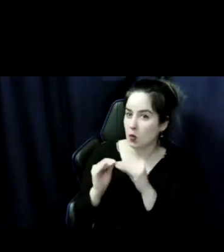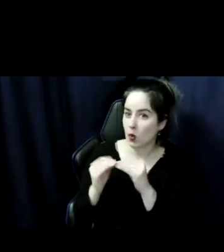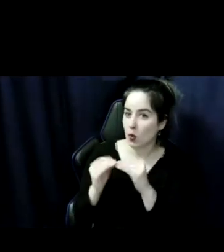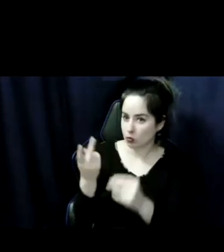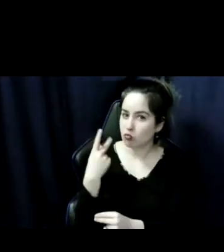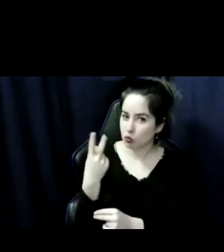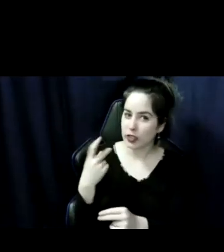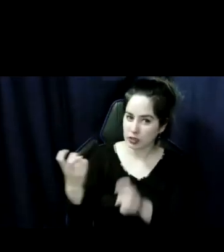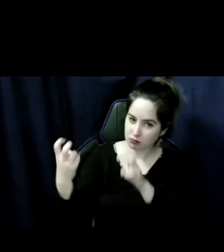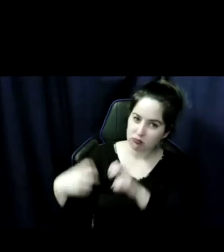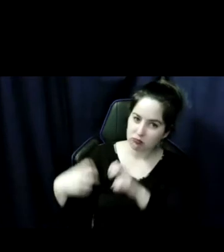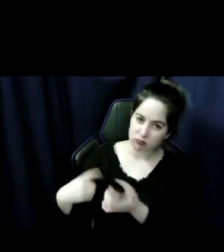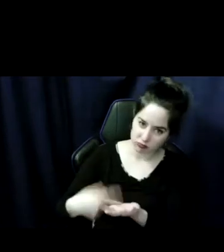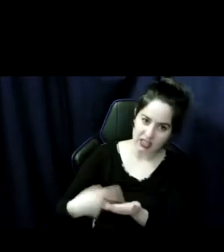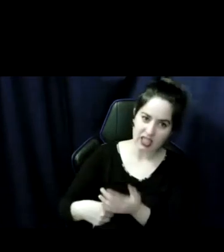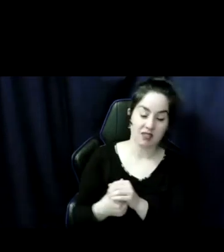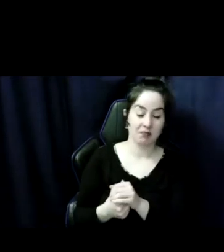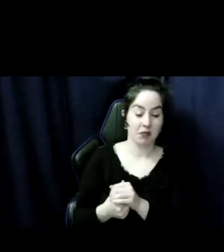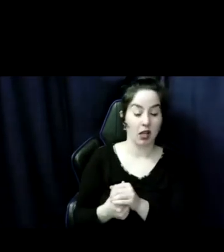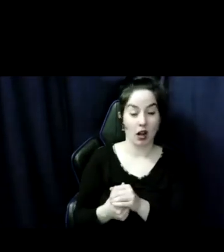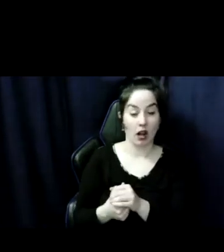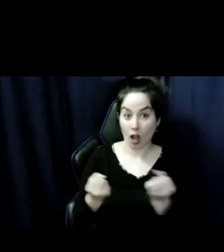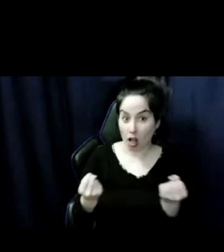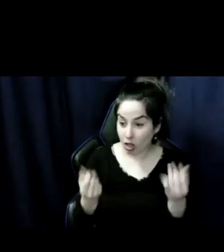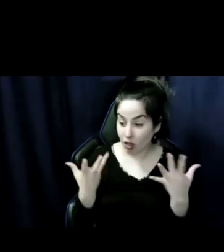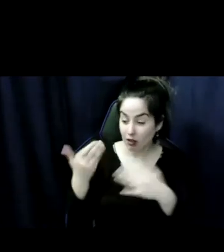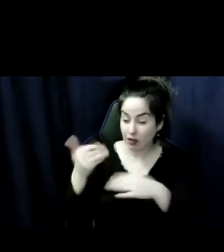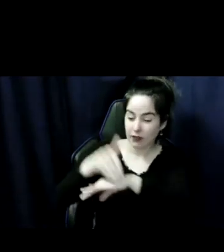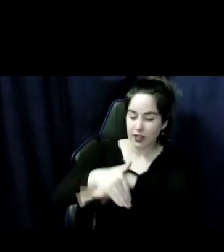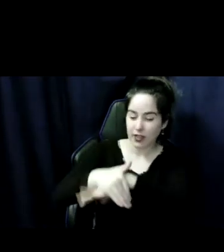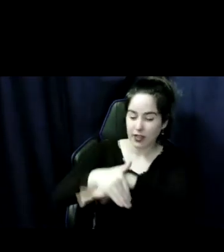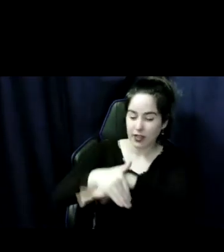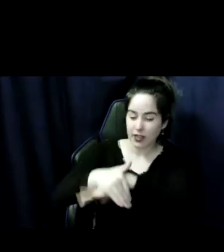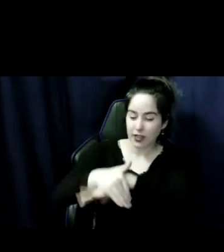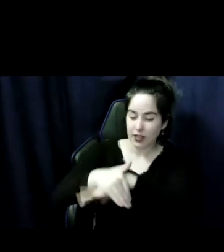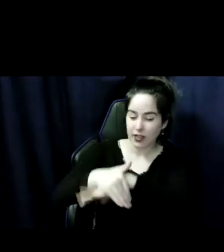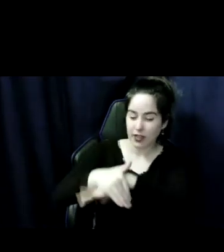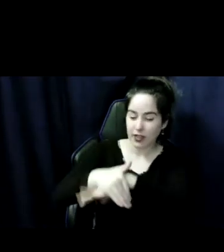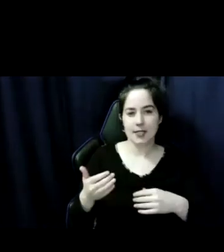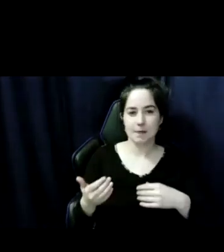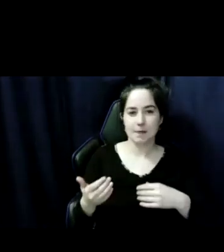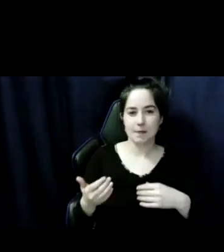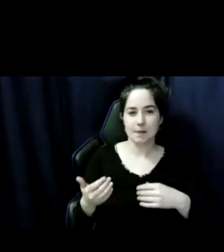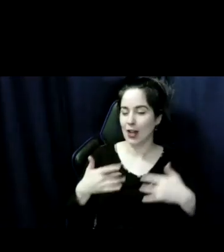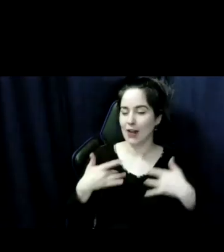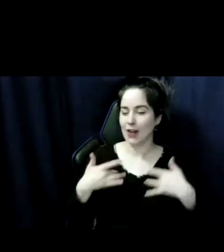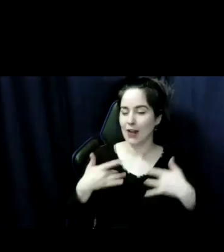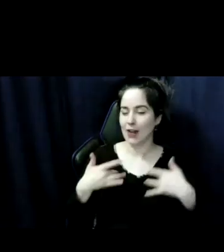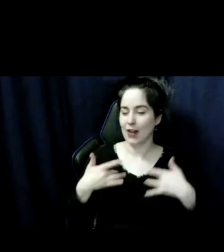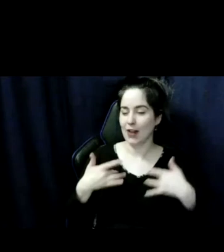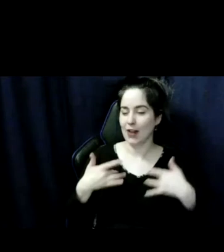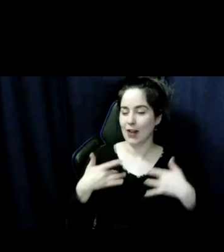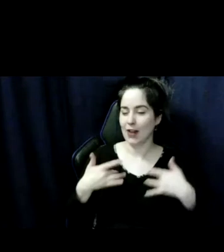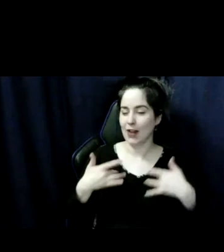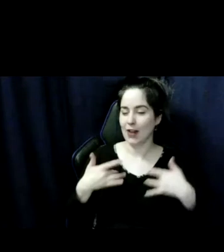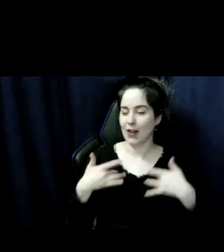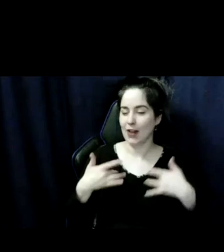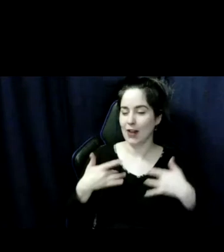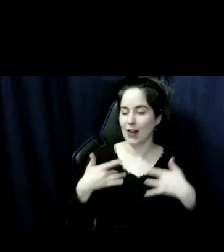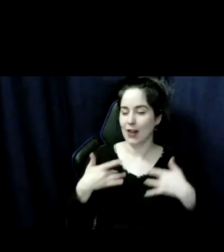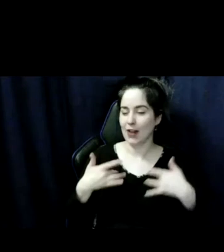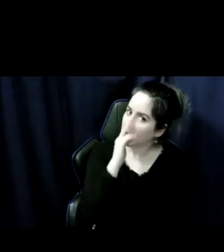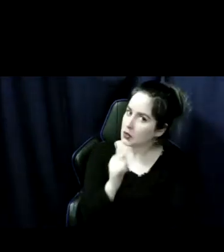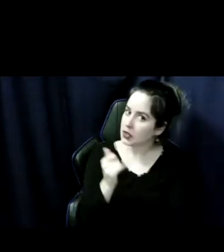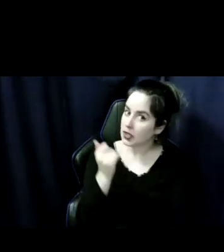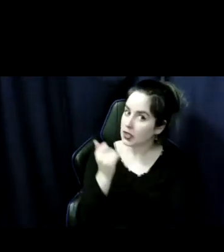definitely talk about that. We haven't had a ton of nighttime stuff, but it's something that's there. But interesting, certainly once we start working into